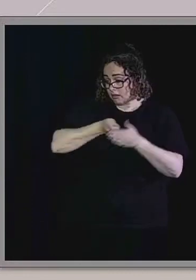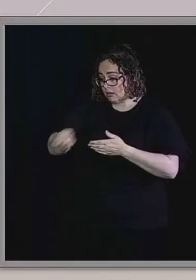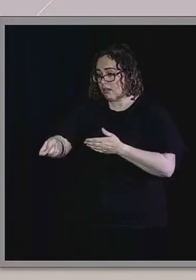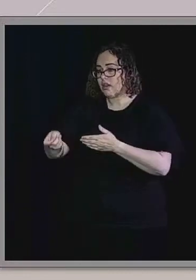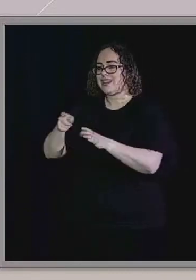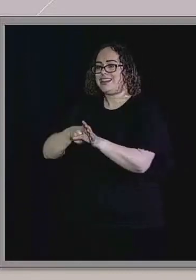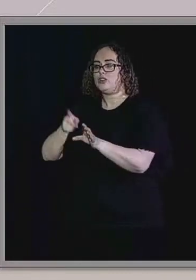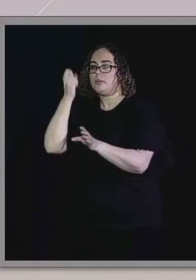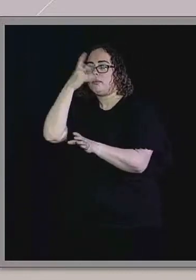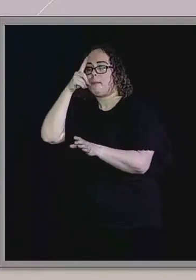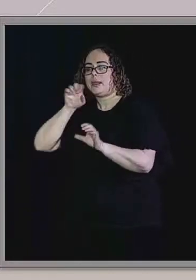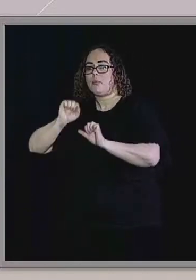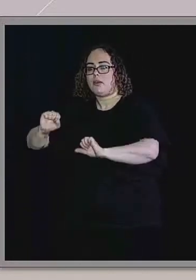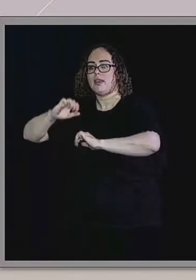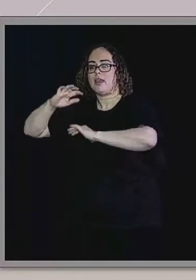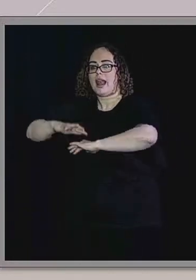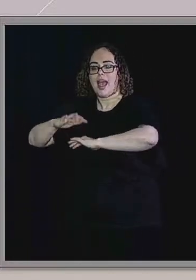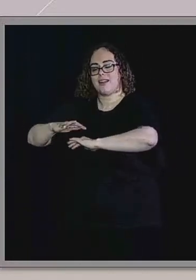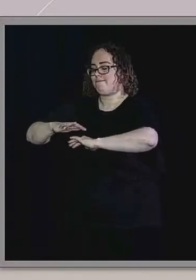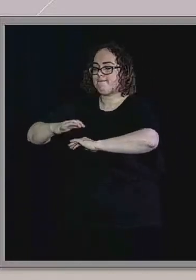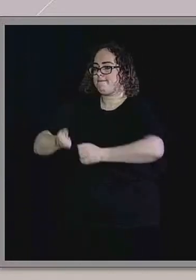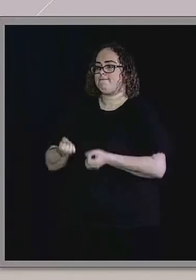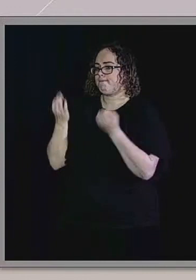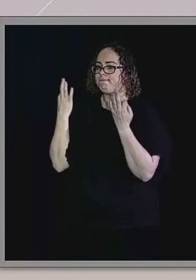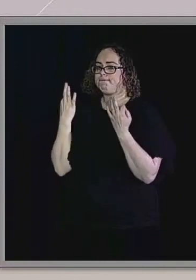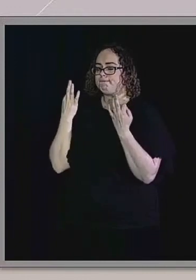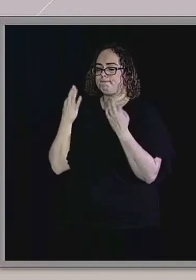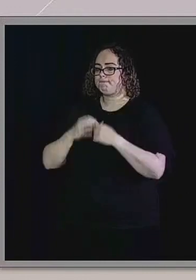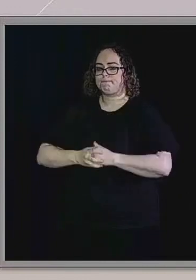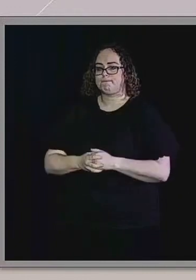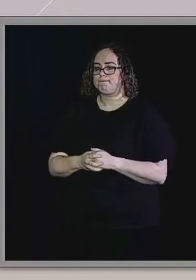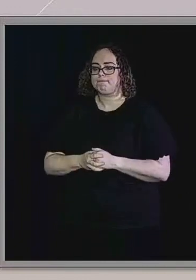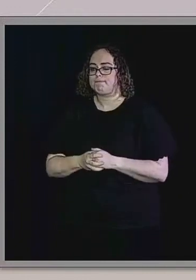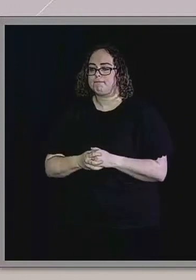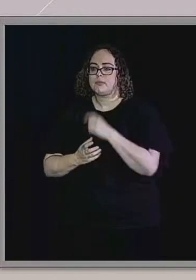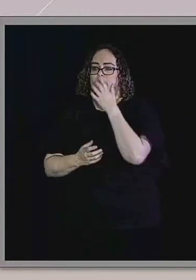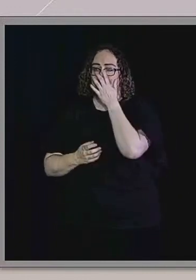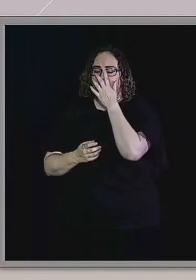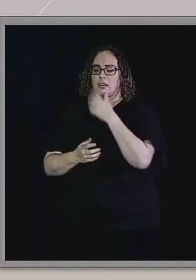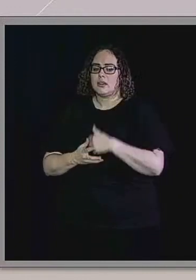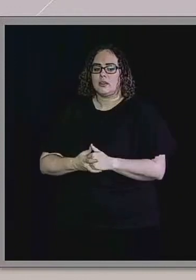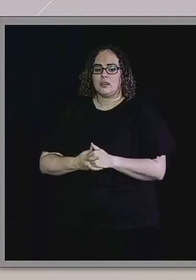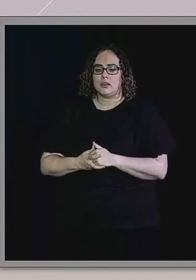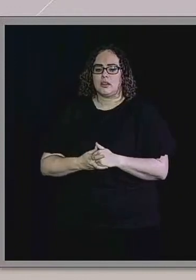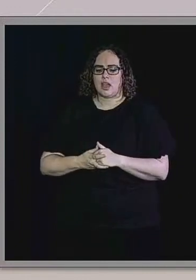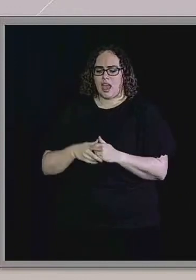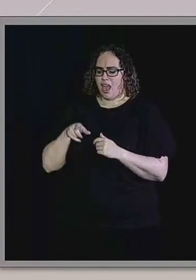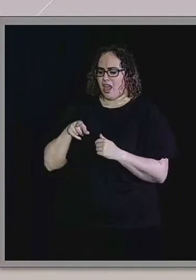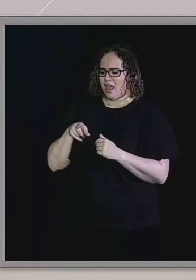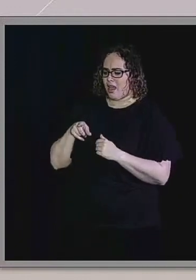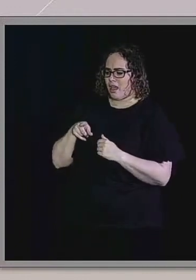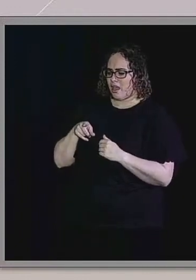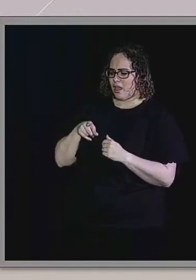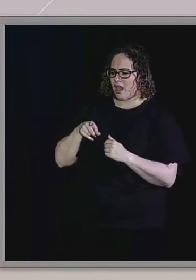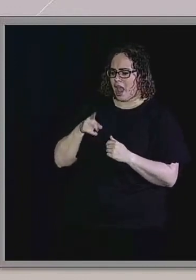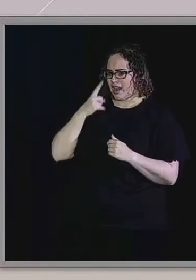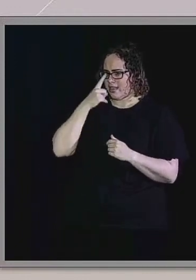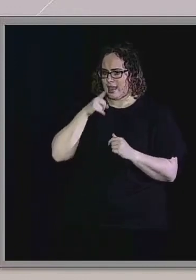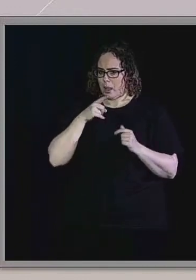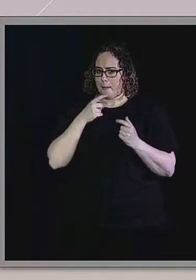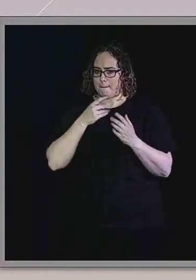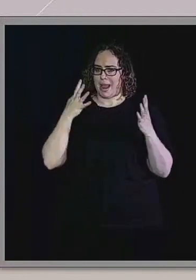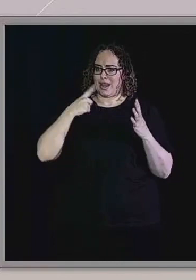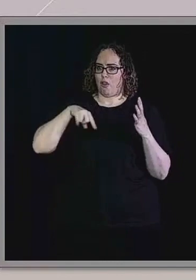here is a major Australian company, and I guess many of us in the room have actually benefited from that through our superannuation